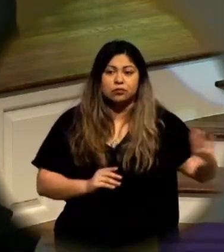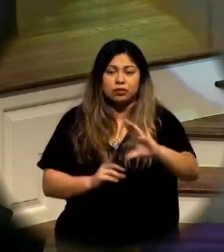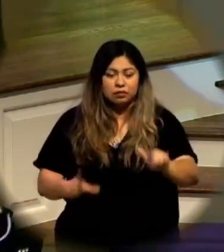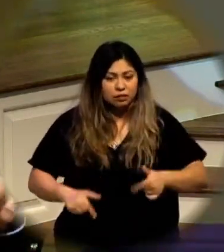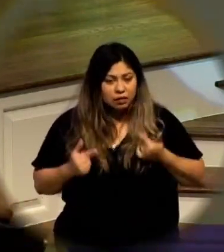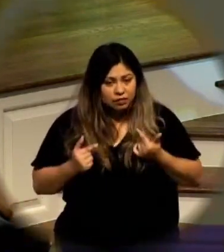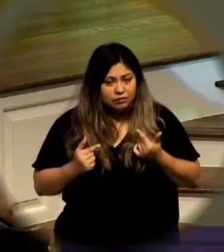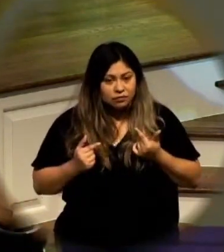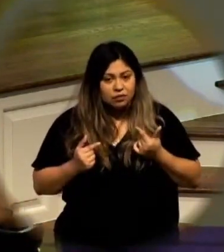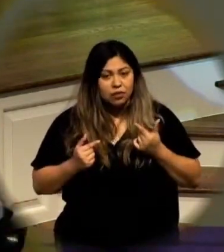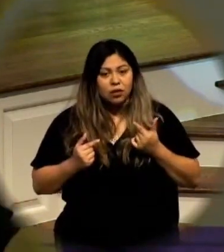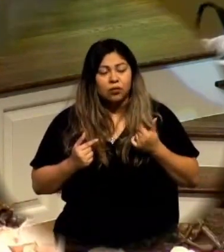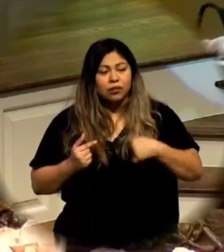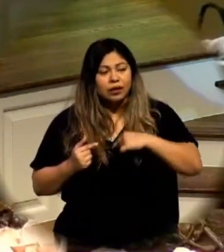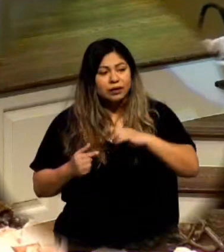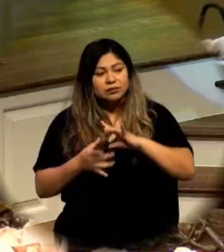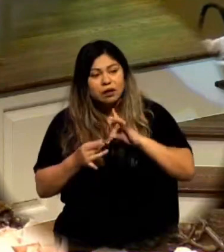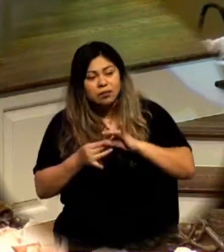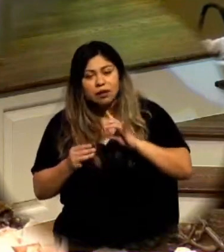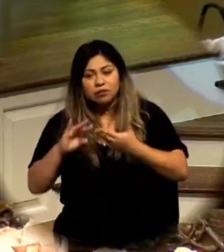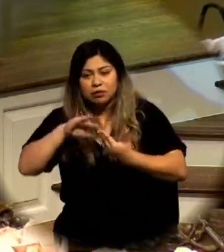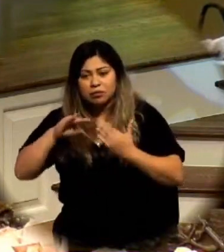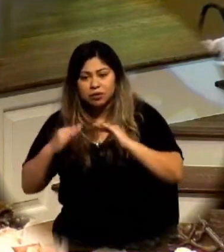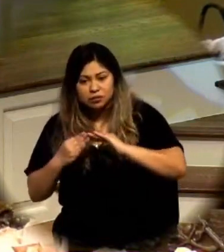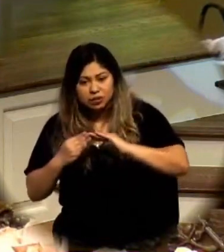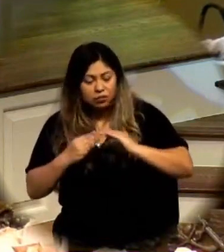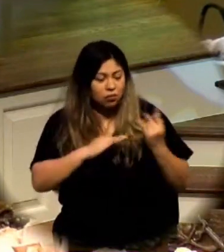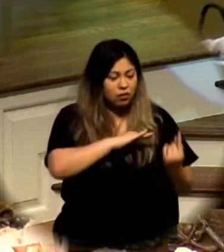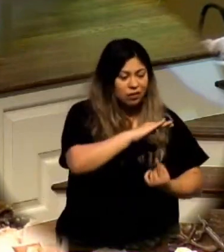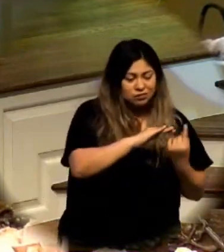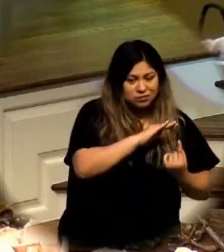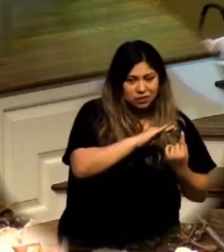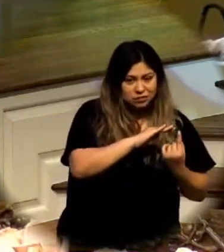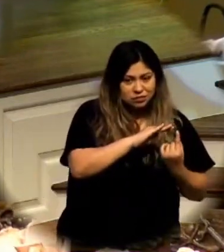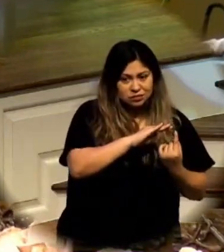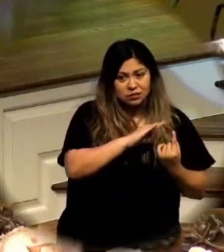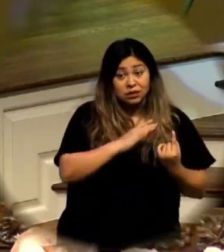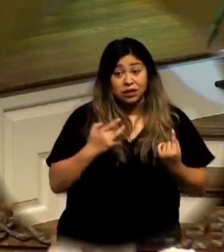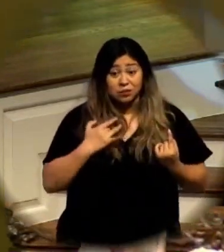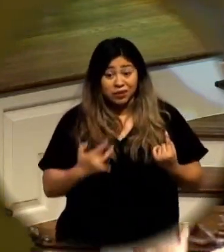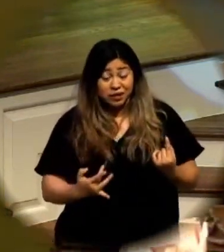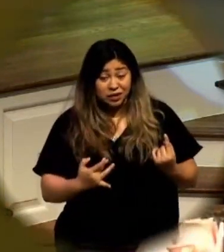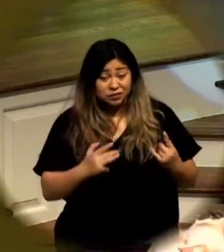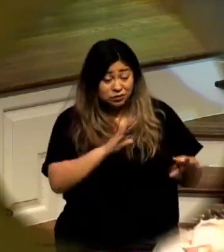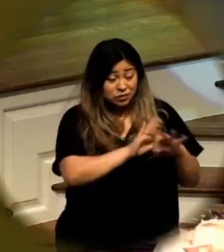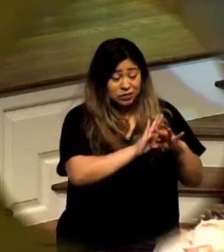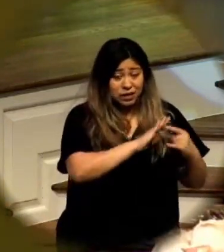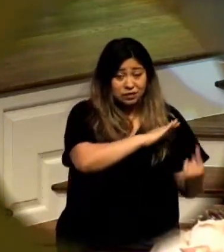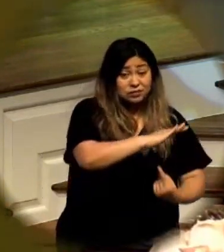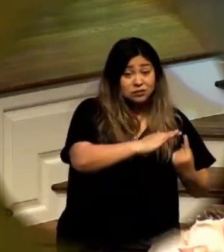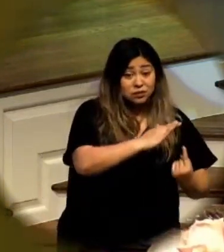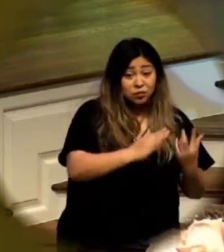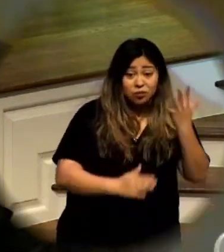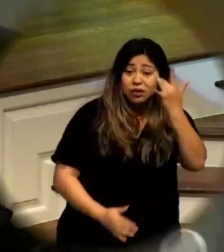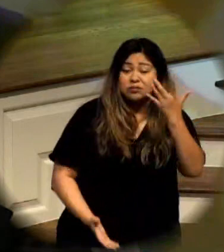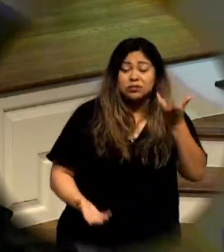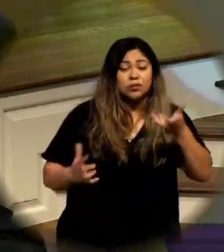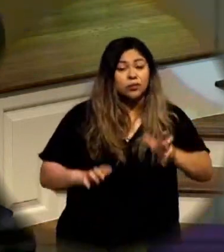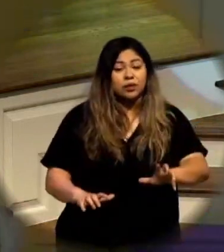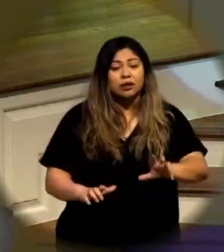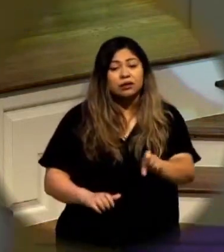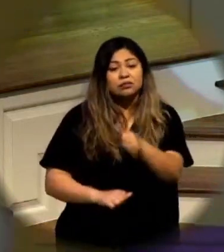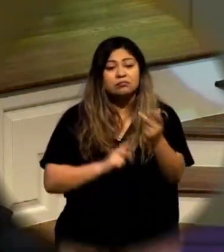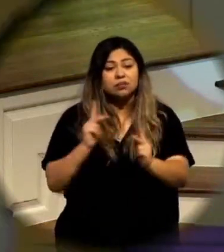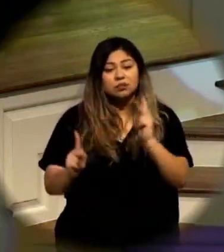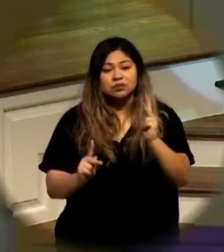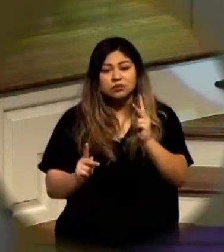over isolation in our church, and this is part of it. One of the reasons we choose isolation so often is because we don't want other people to mess up what we've got